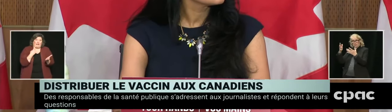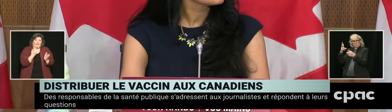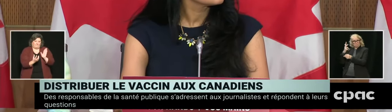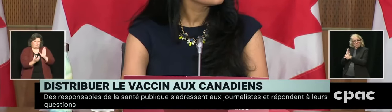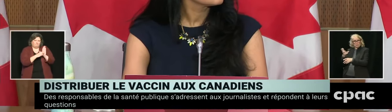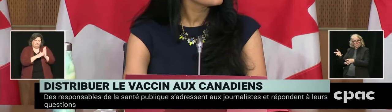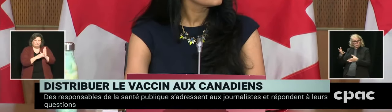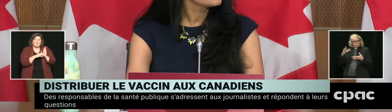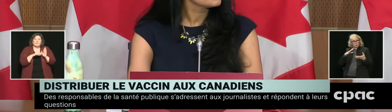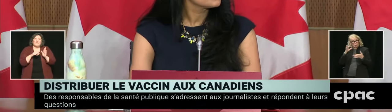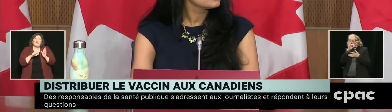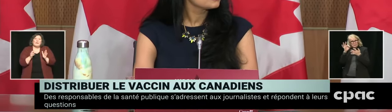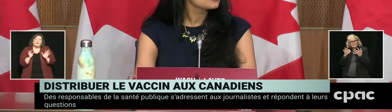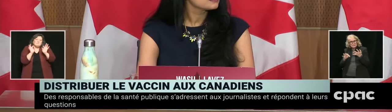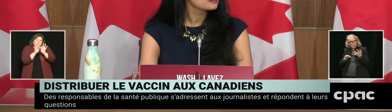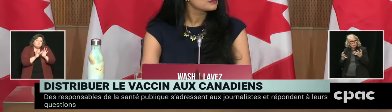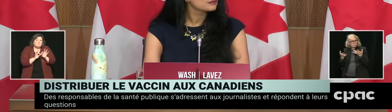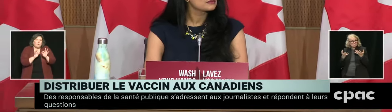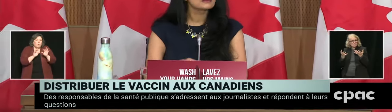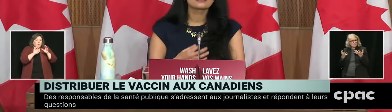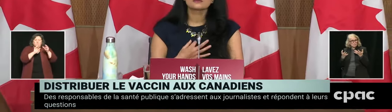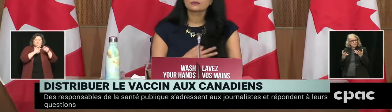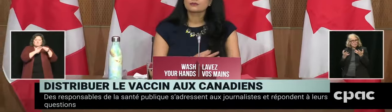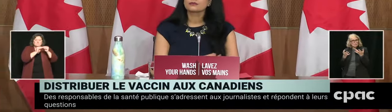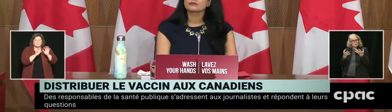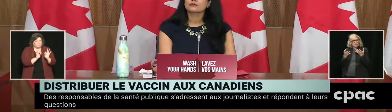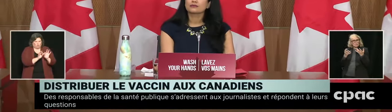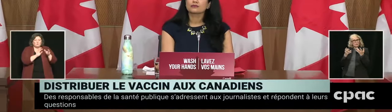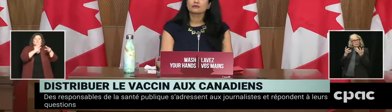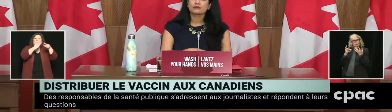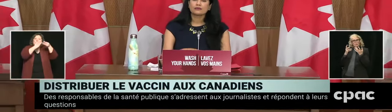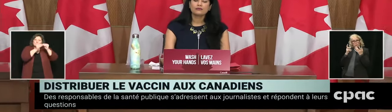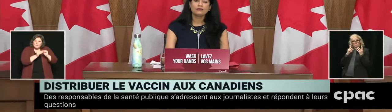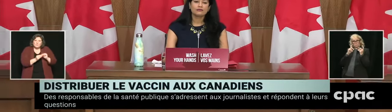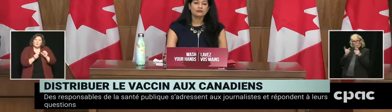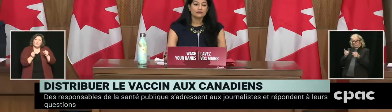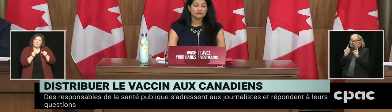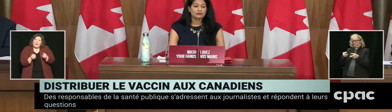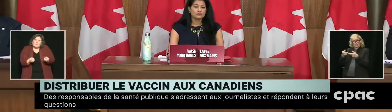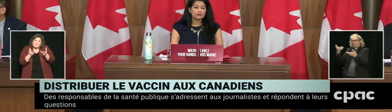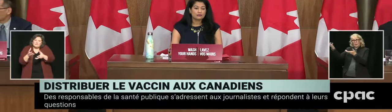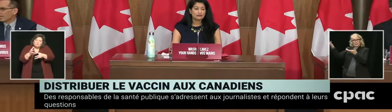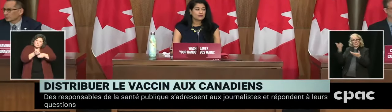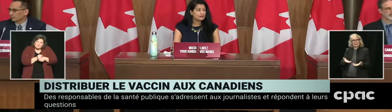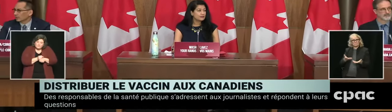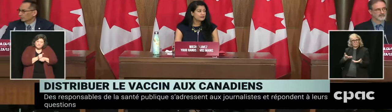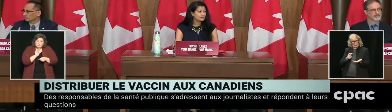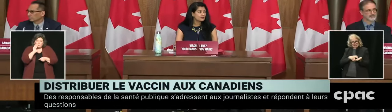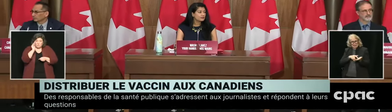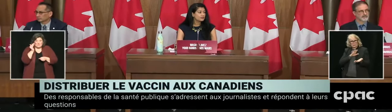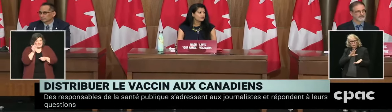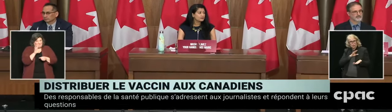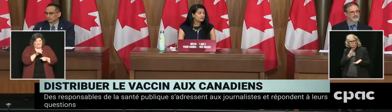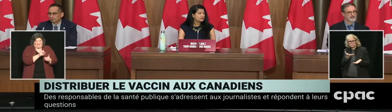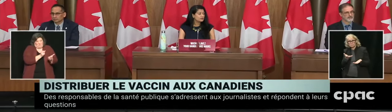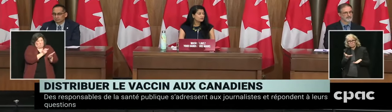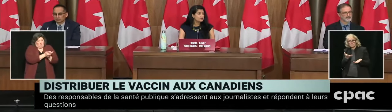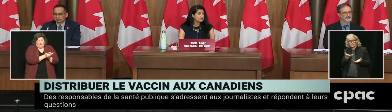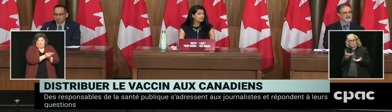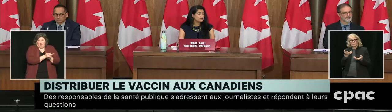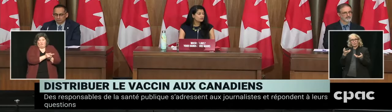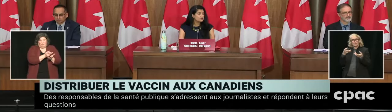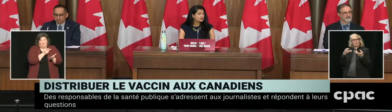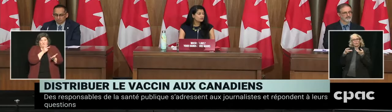be delivered within a certain period of time? And we just heard from Dr. Sharma that approval could theoretically come in around the same time